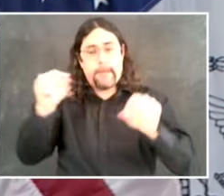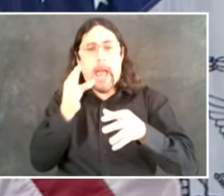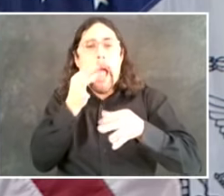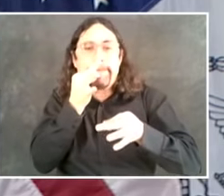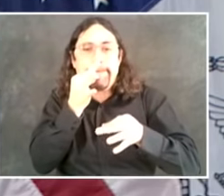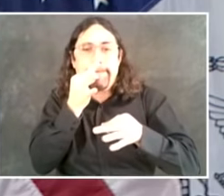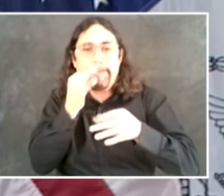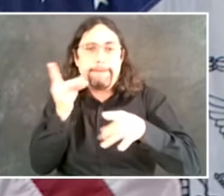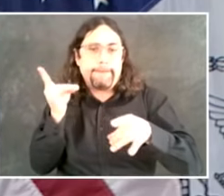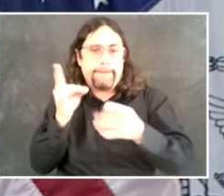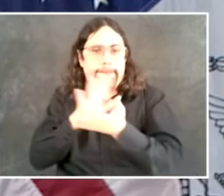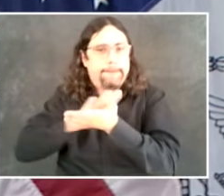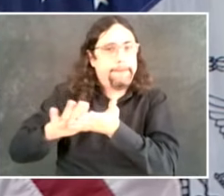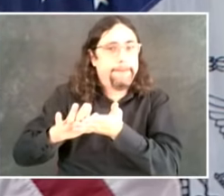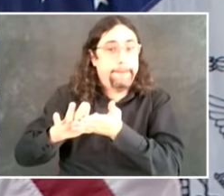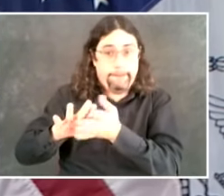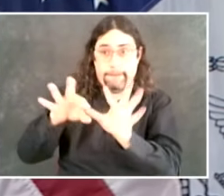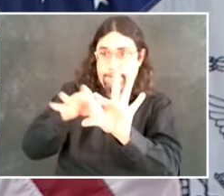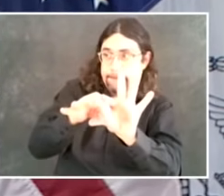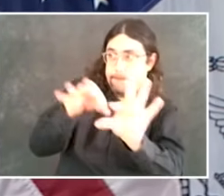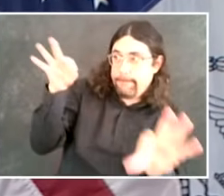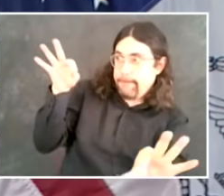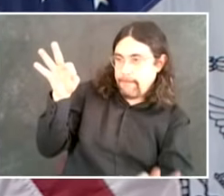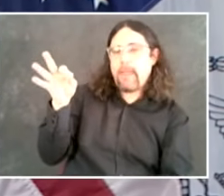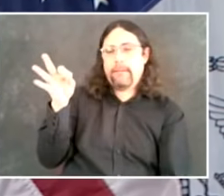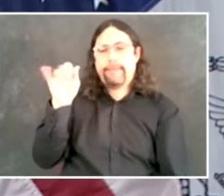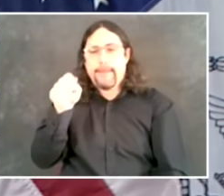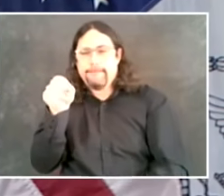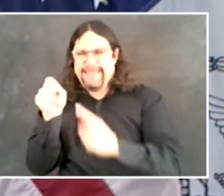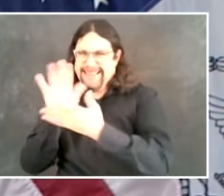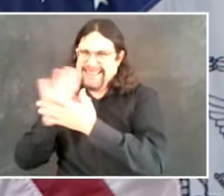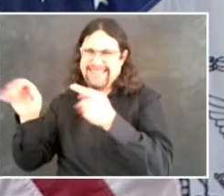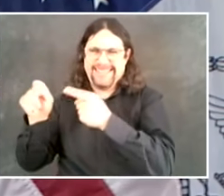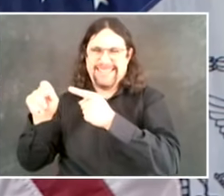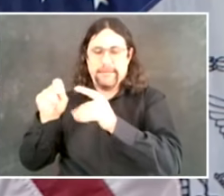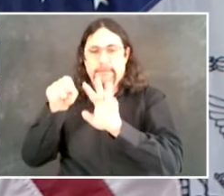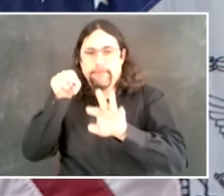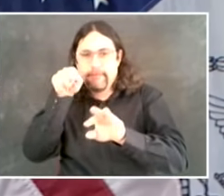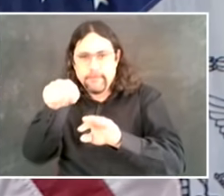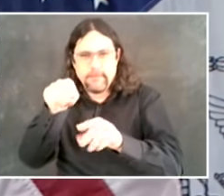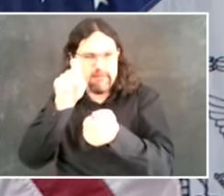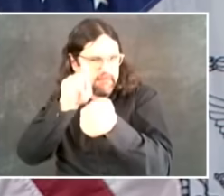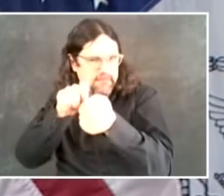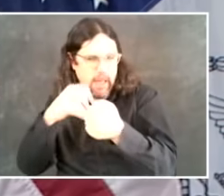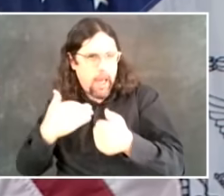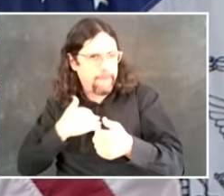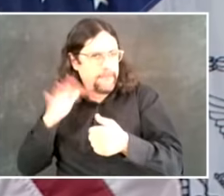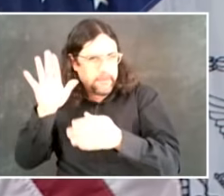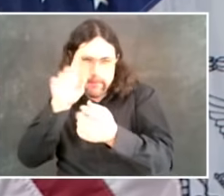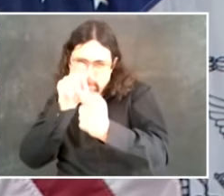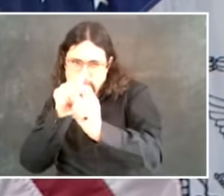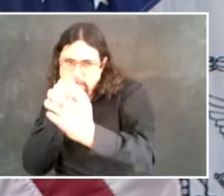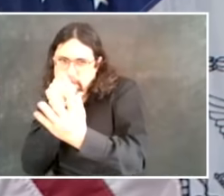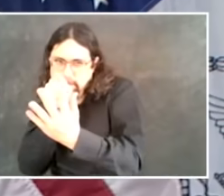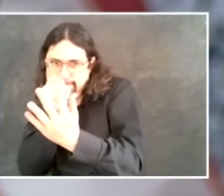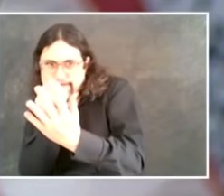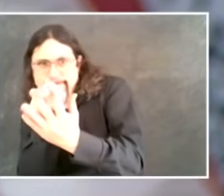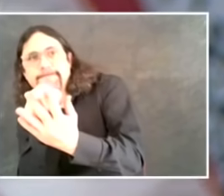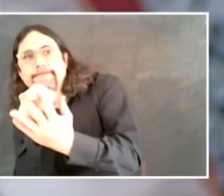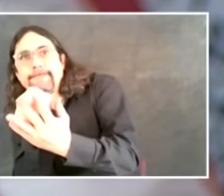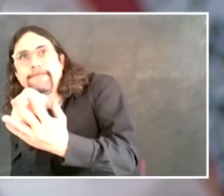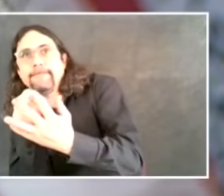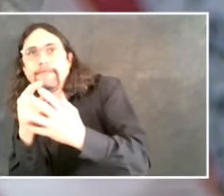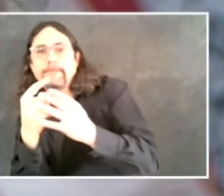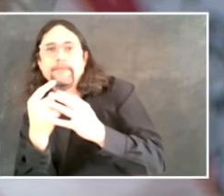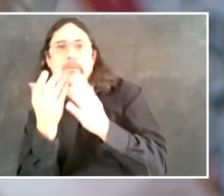a patient. So getting this right proved to be actually a complex